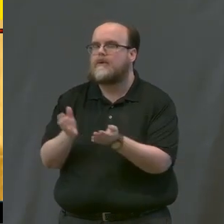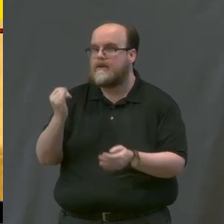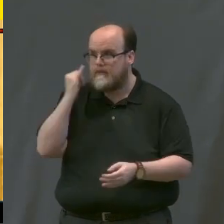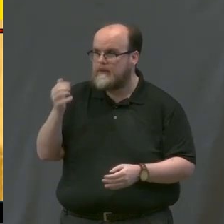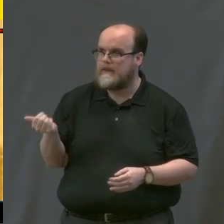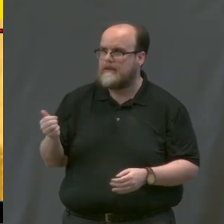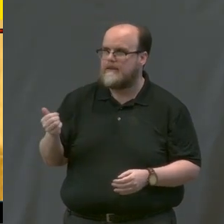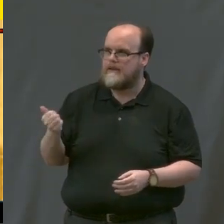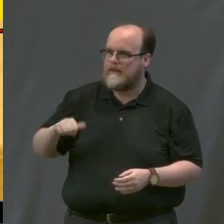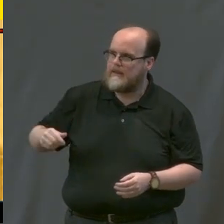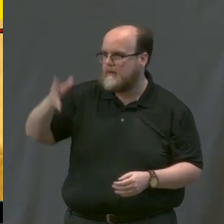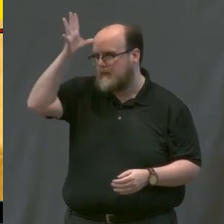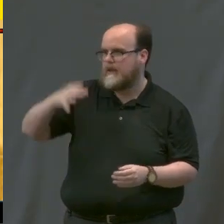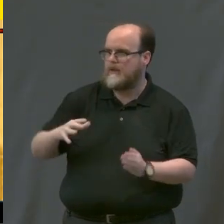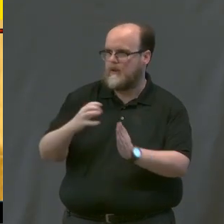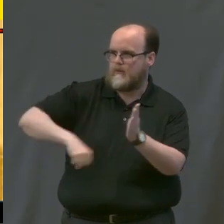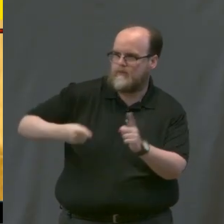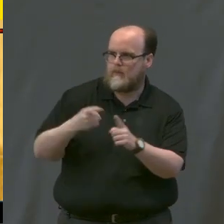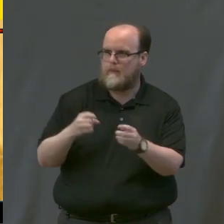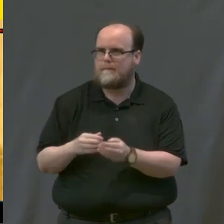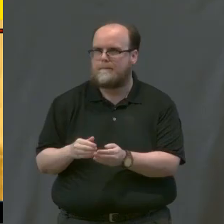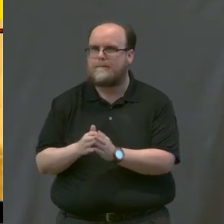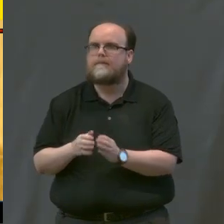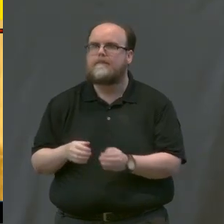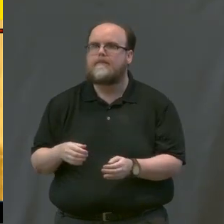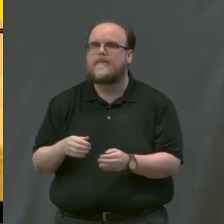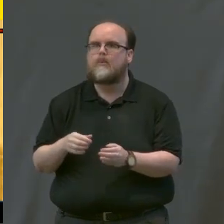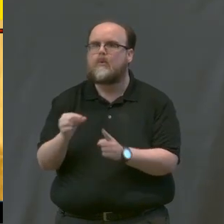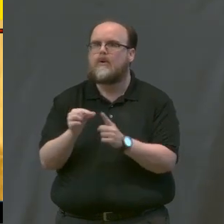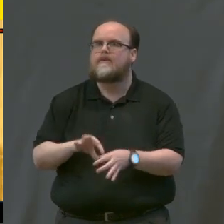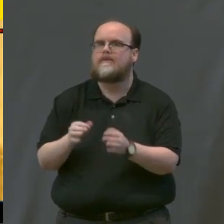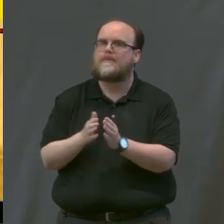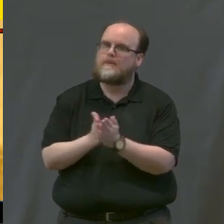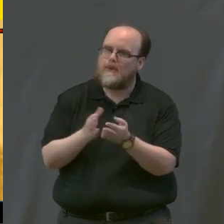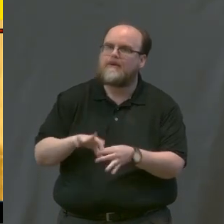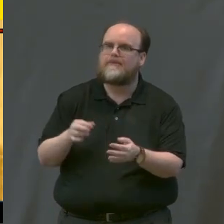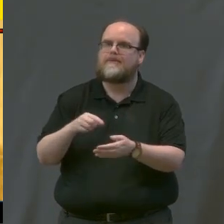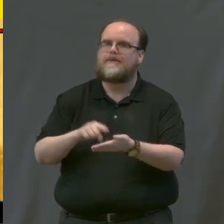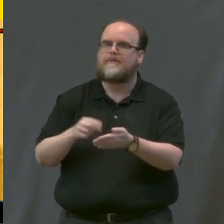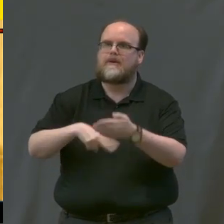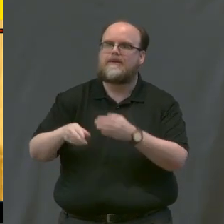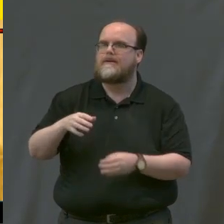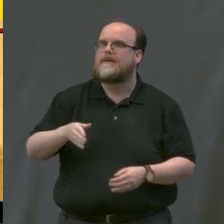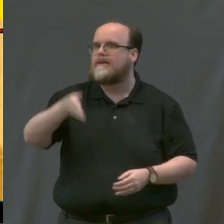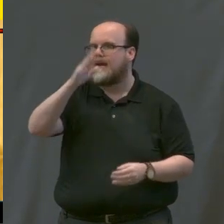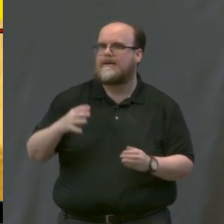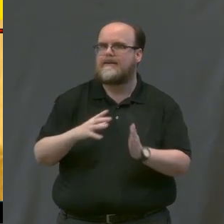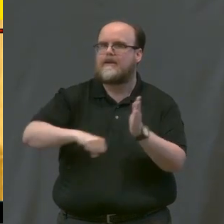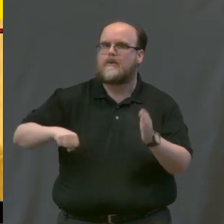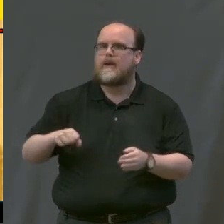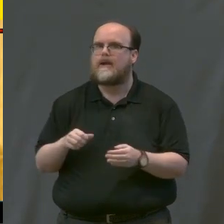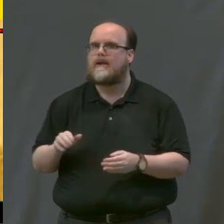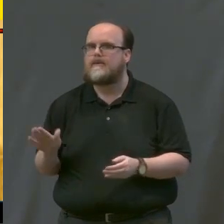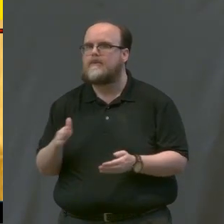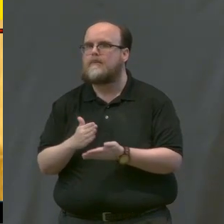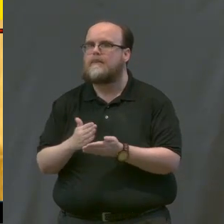words of the book of this prophecy, God will take away his part out of the book of life and out of the holy city and from the things which are written